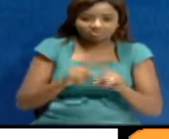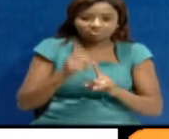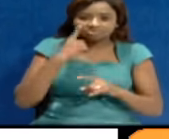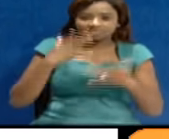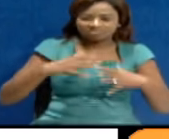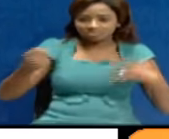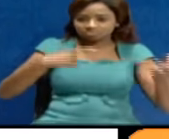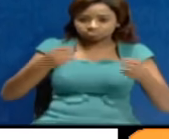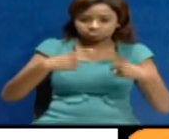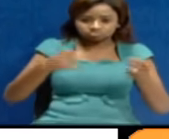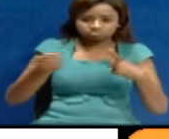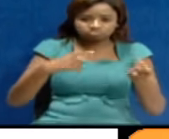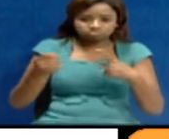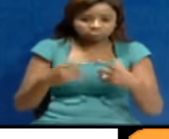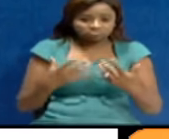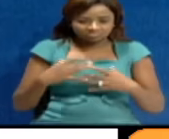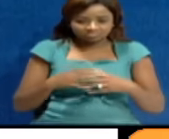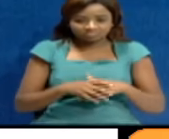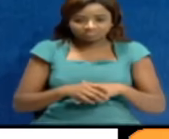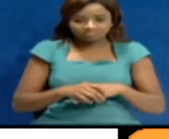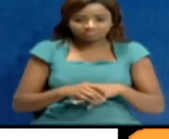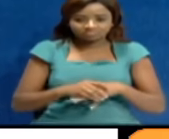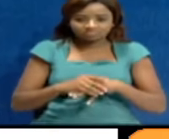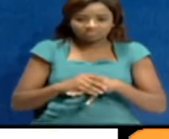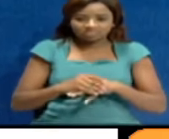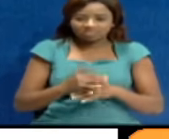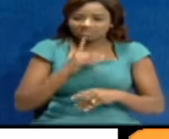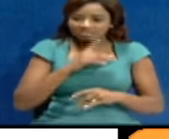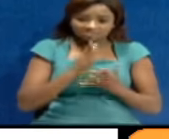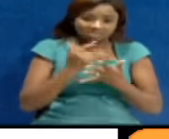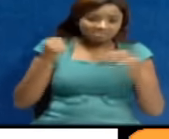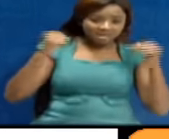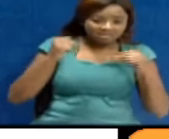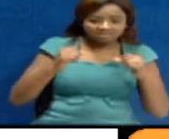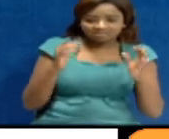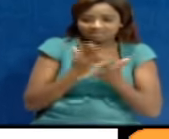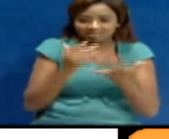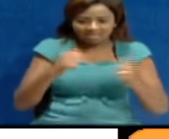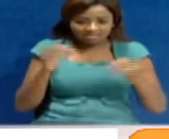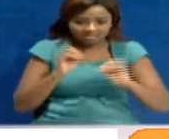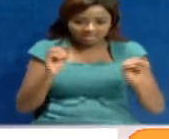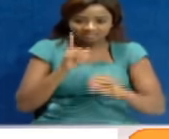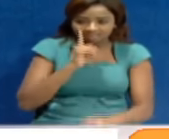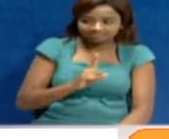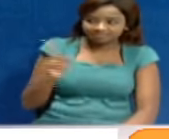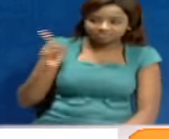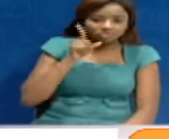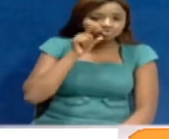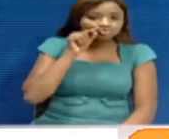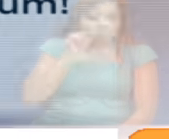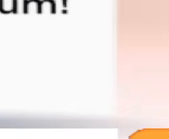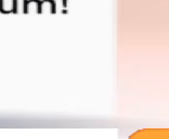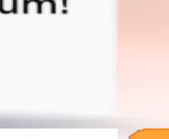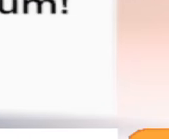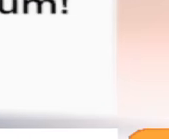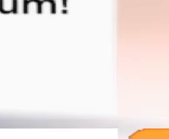you've got a very optimistic outlook on where this will end up. Some of our viewers might not agree with you. This is what they are saying. Let's start with the tweets first, and I'll